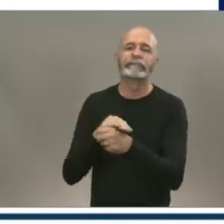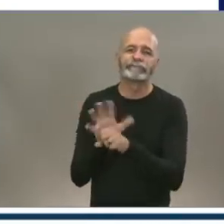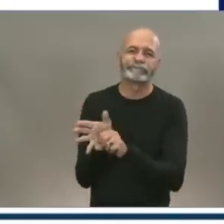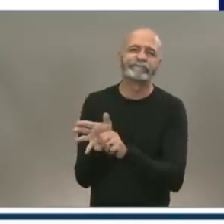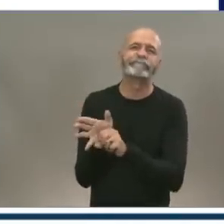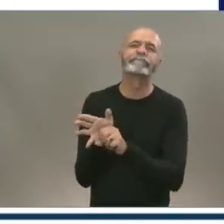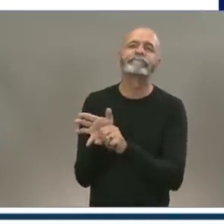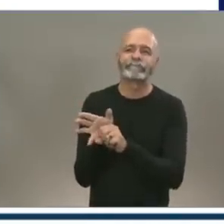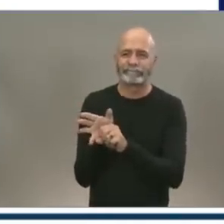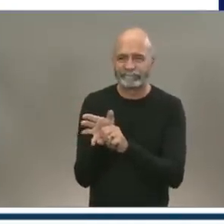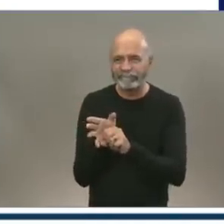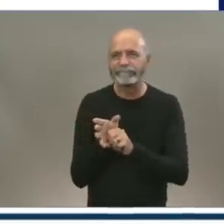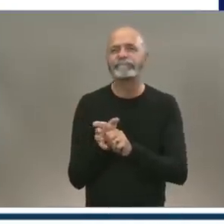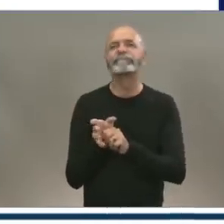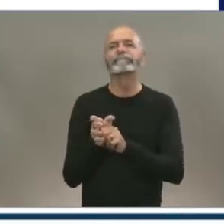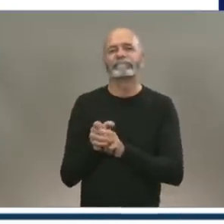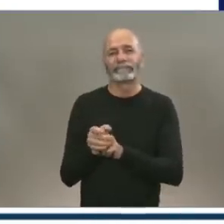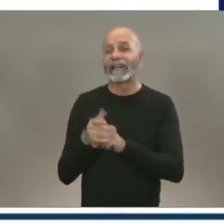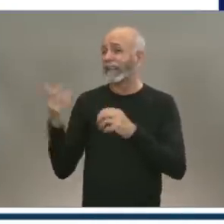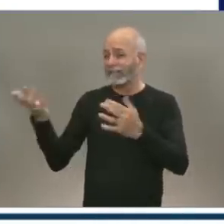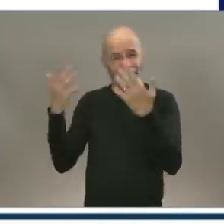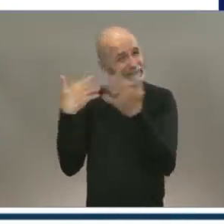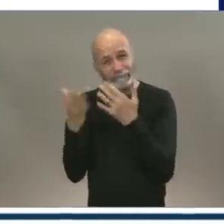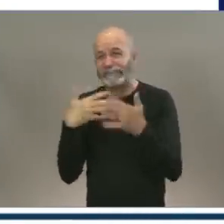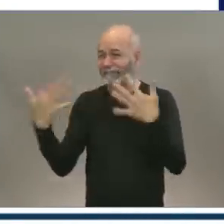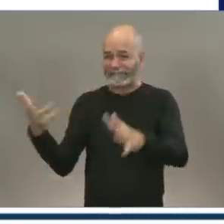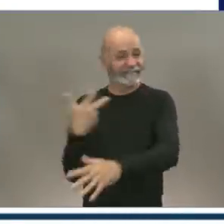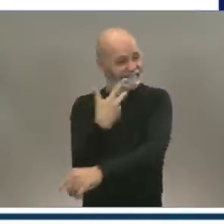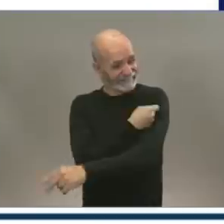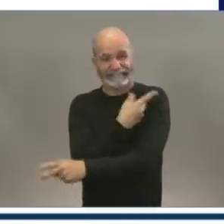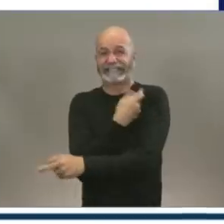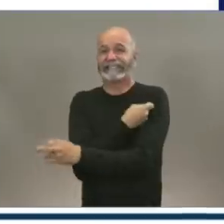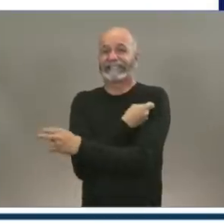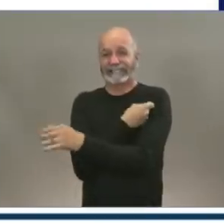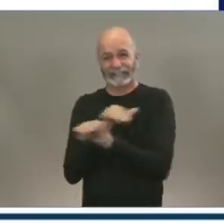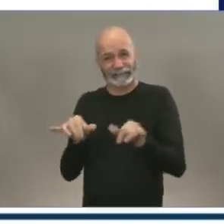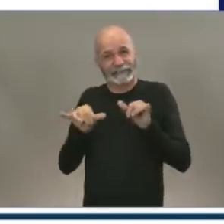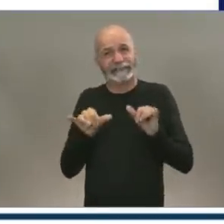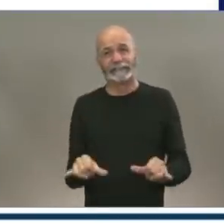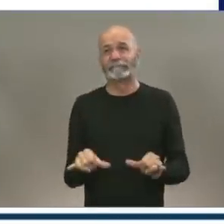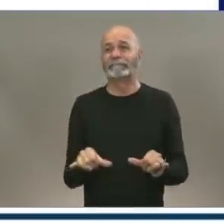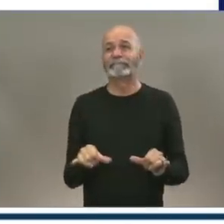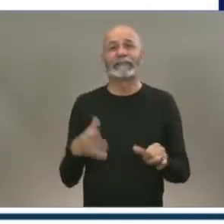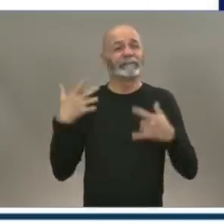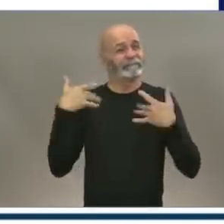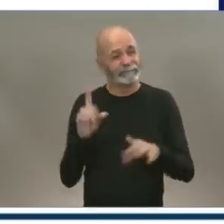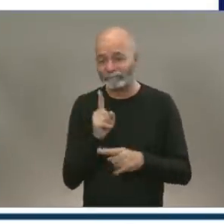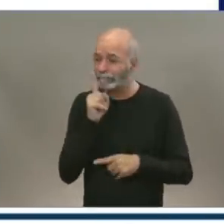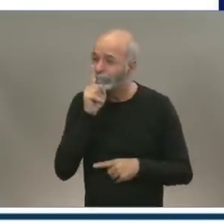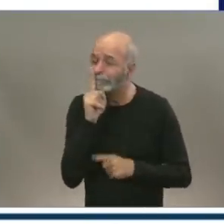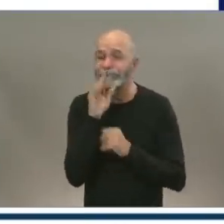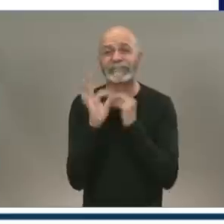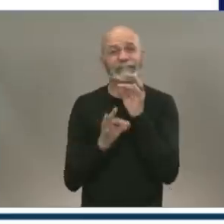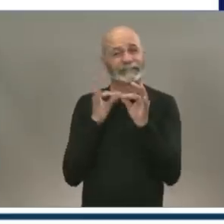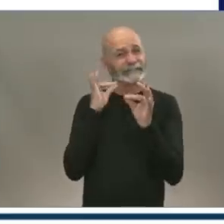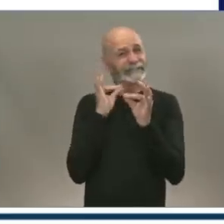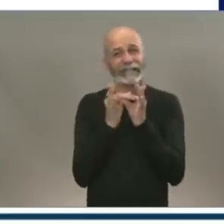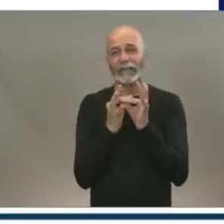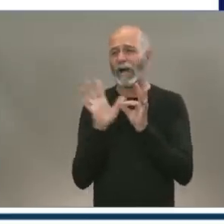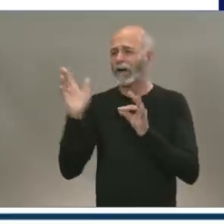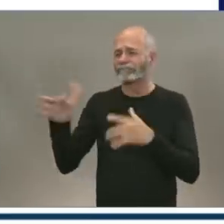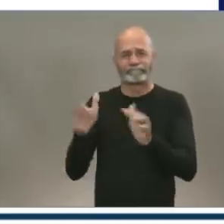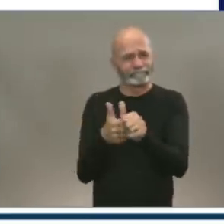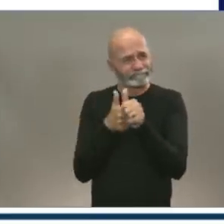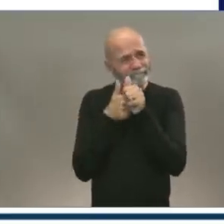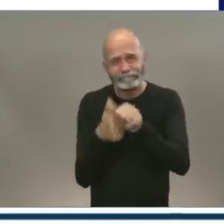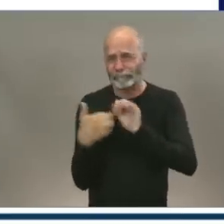fully vaccinated. She's been being regularly tested and has done everything right.